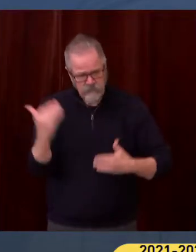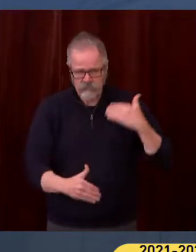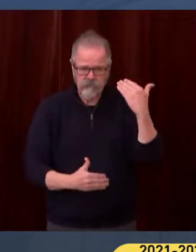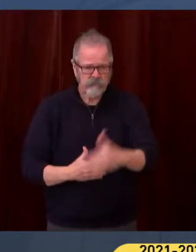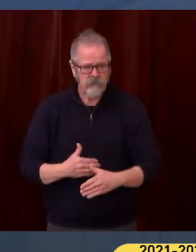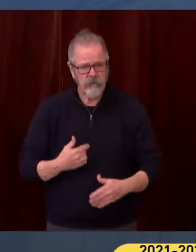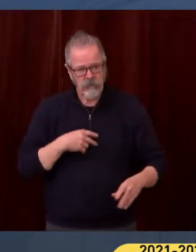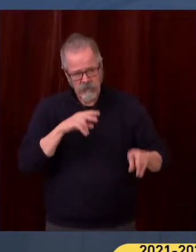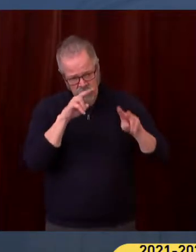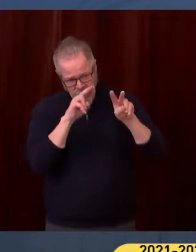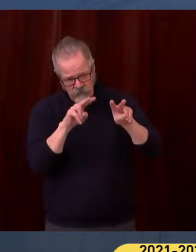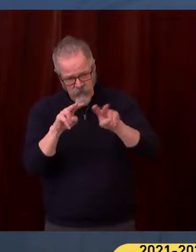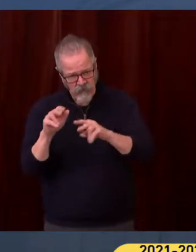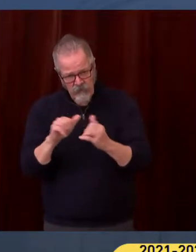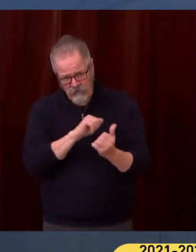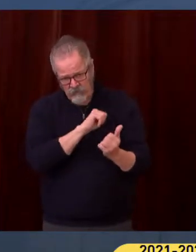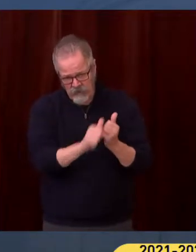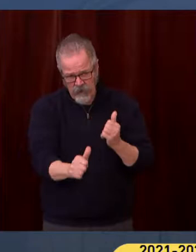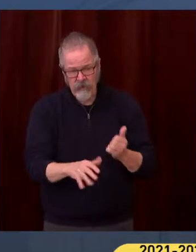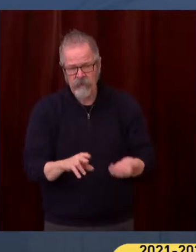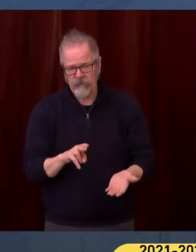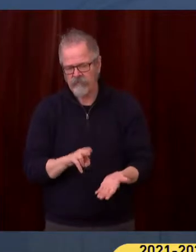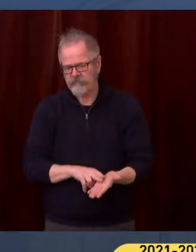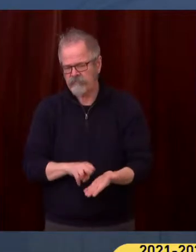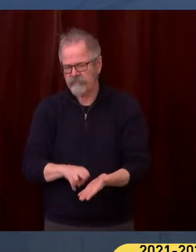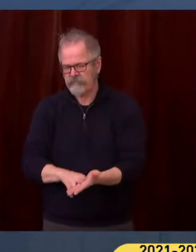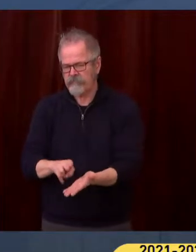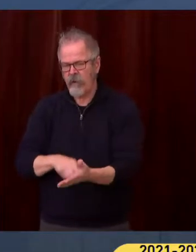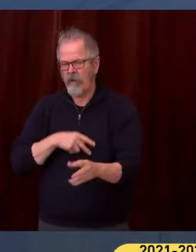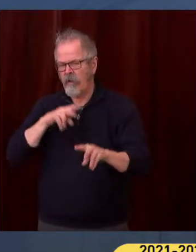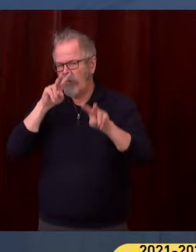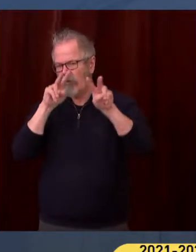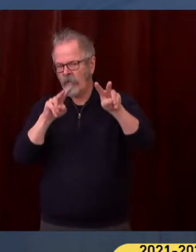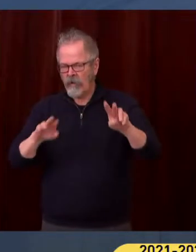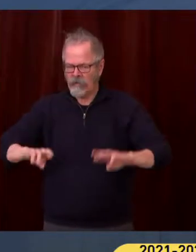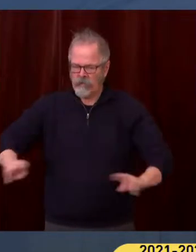Would any of the senators or representatives want to add anything to that?